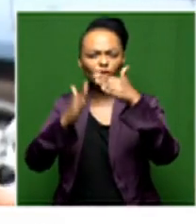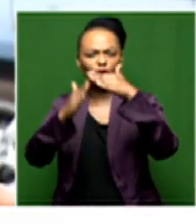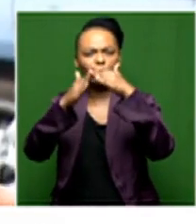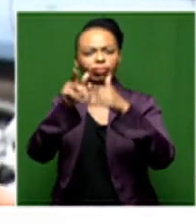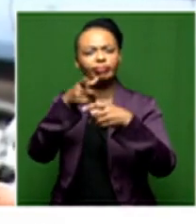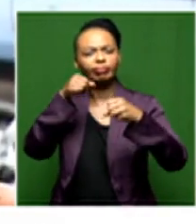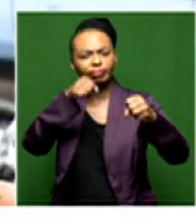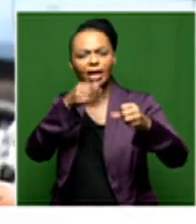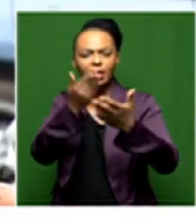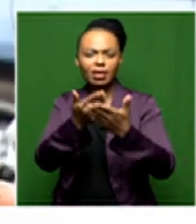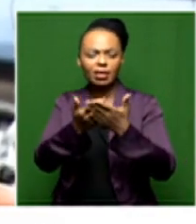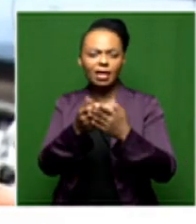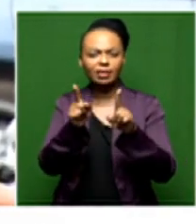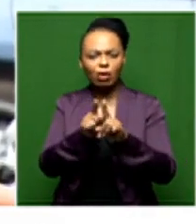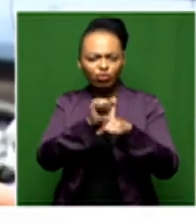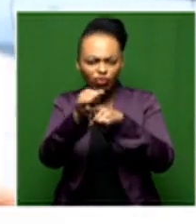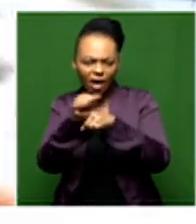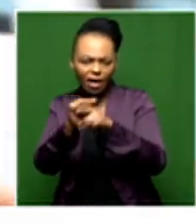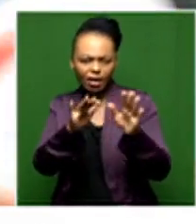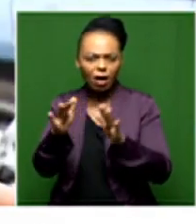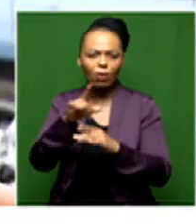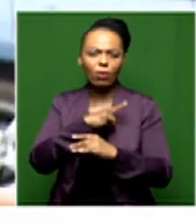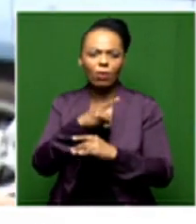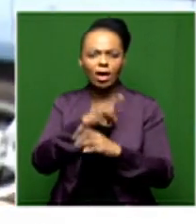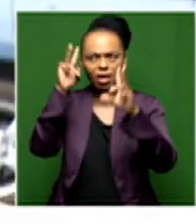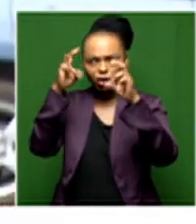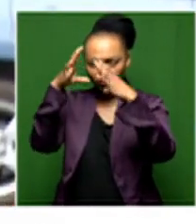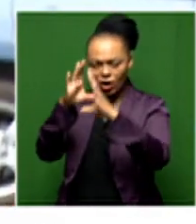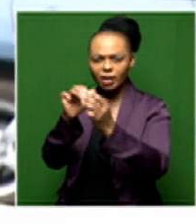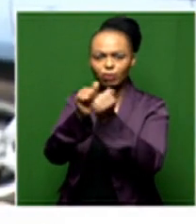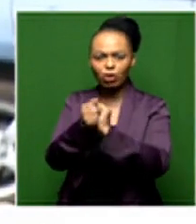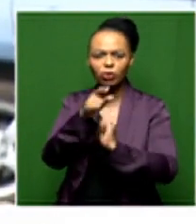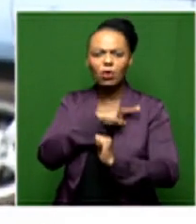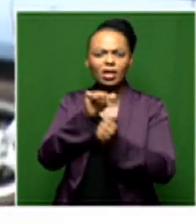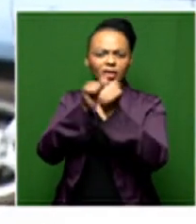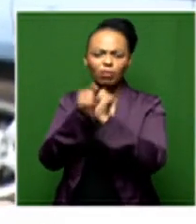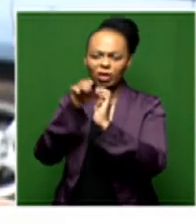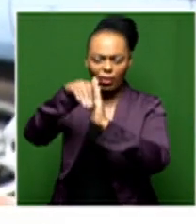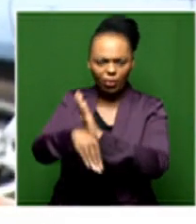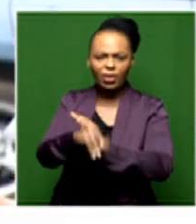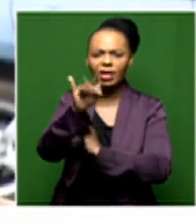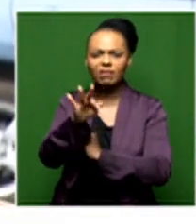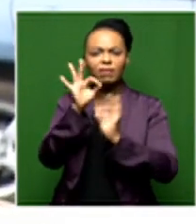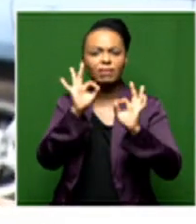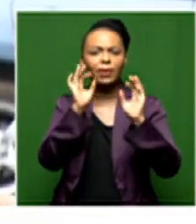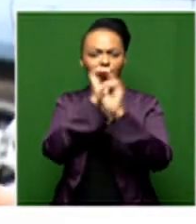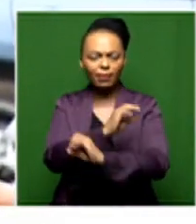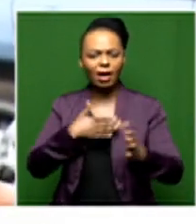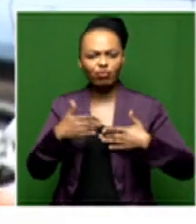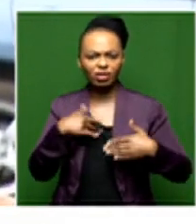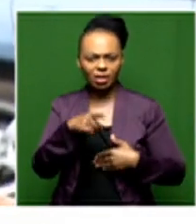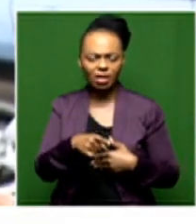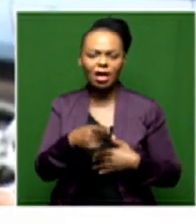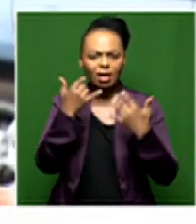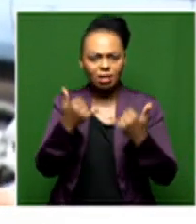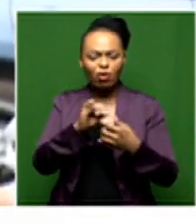training administrators in terms of sport, because we know that the sport is dying if you do not have proper administrators. So as a province,